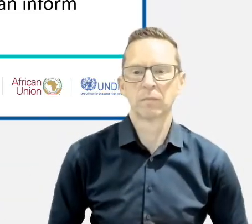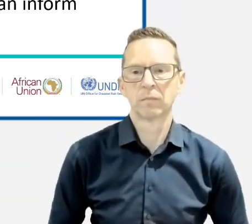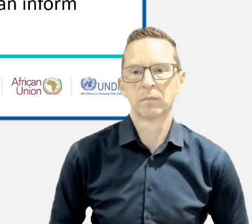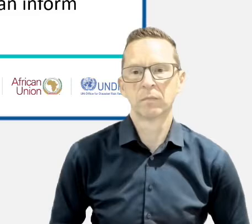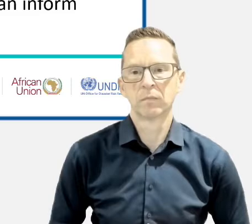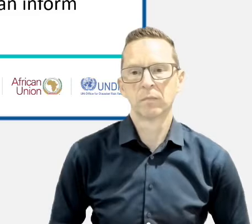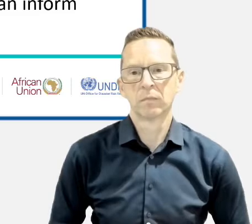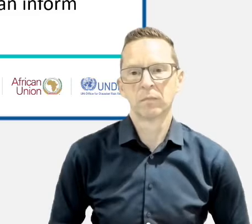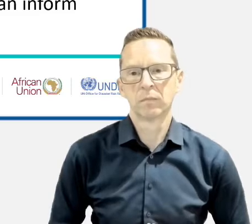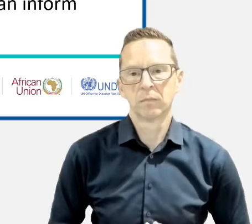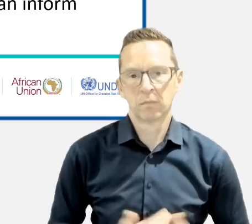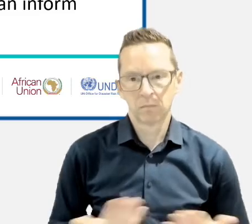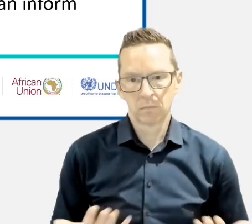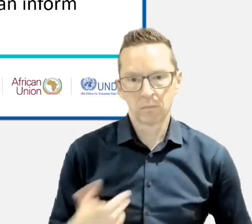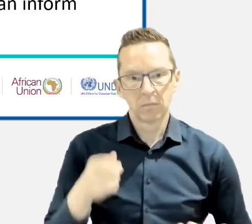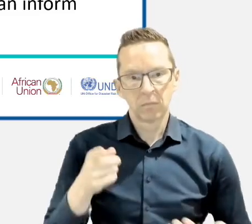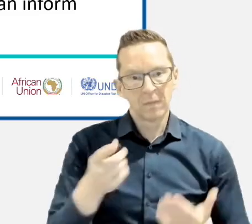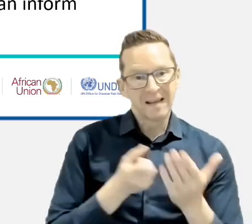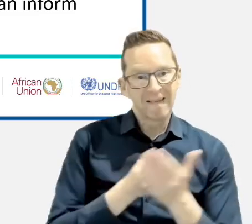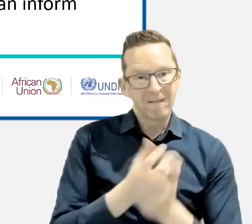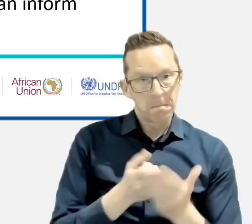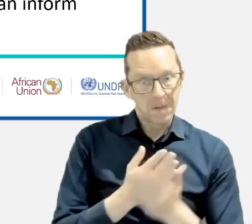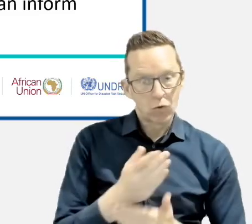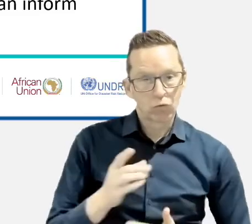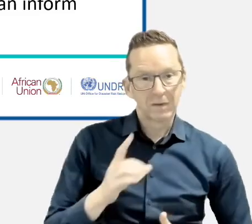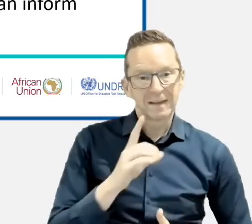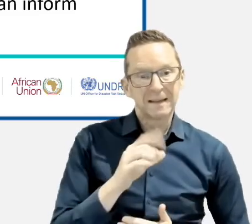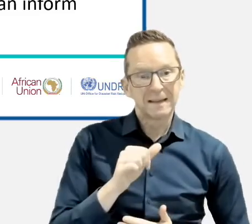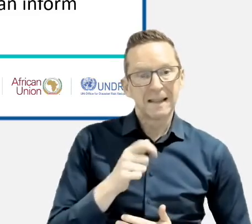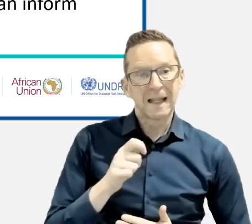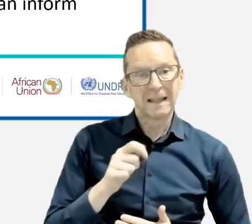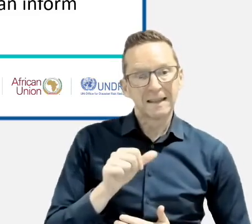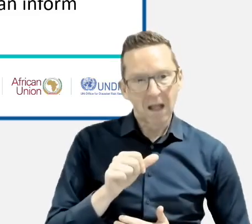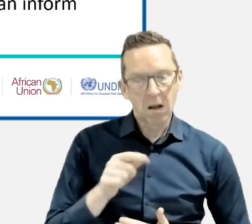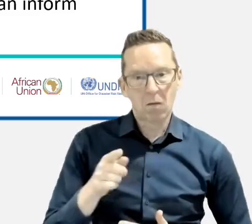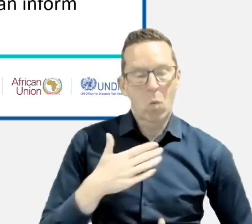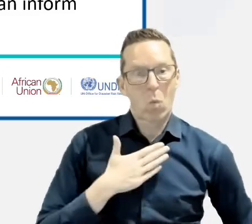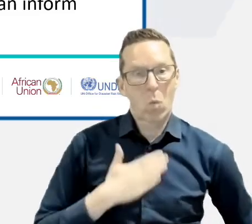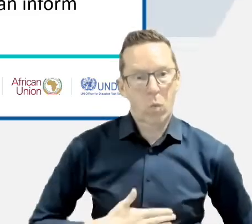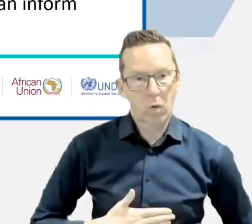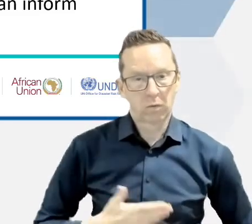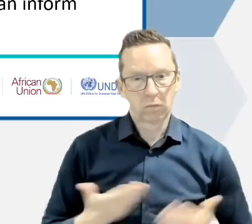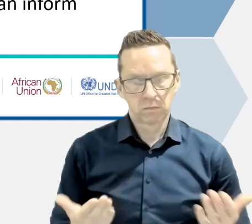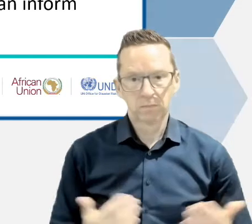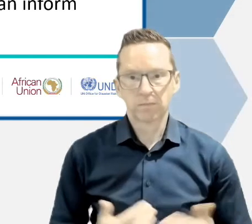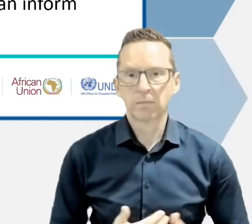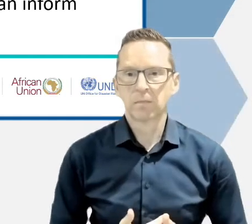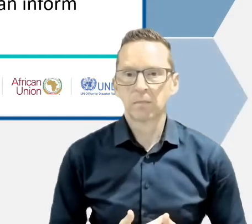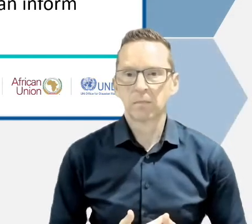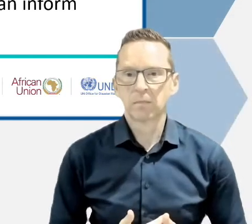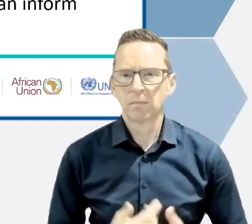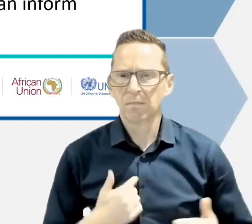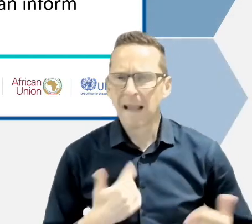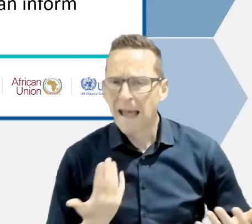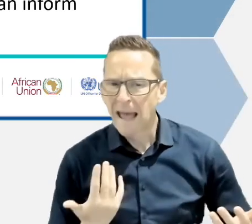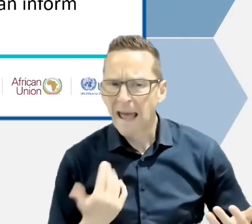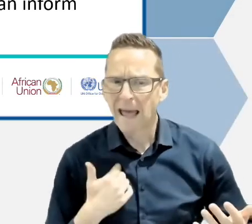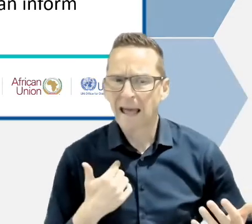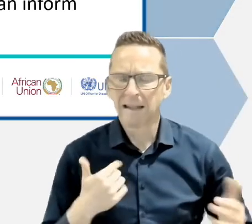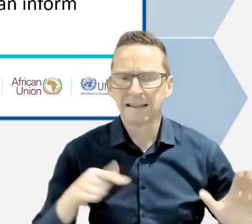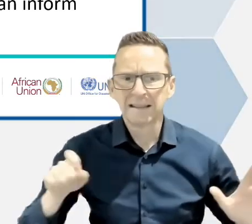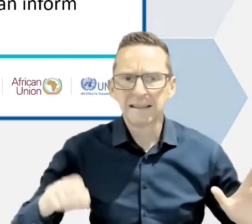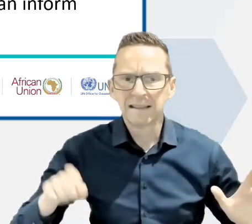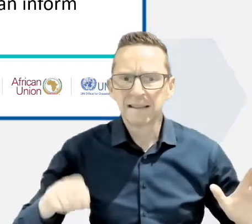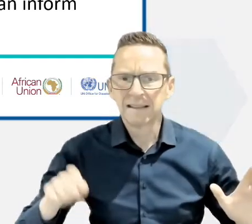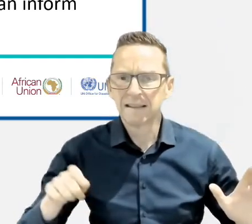to flag to the chair and the technical colleagues that my clicker doesn't seem to be working, but I'll try one more time. Otherwise, if you could move